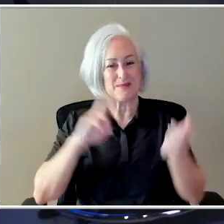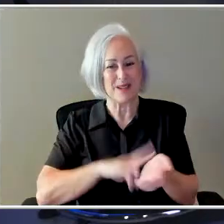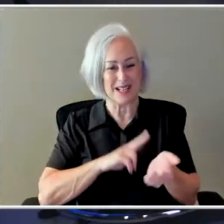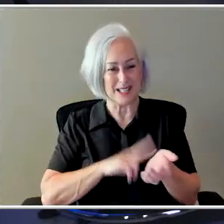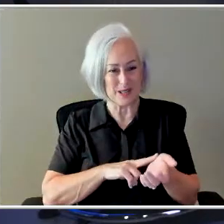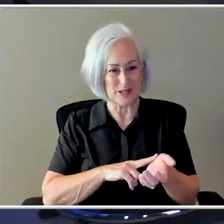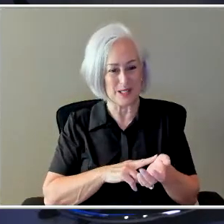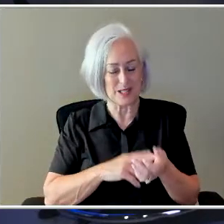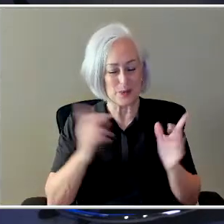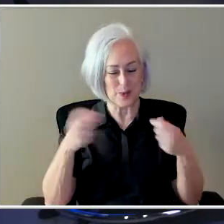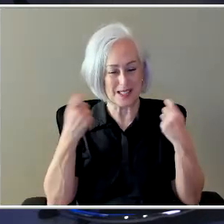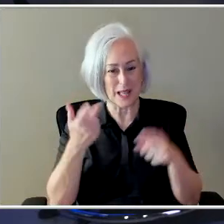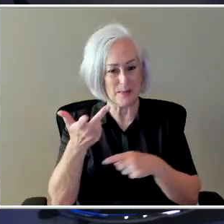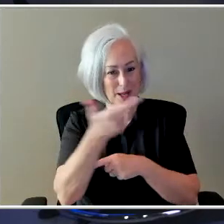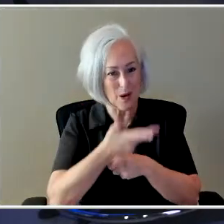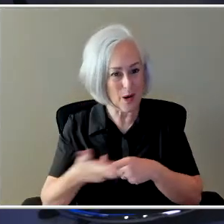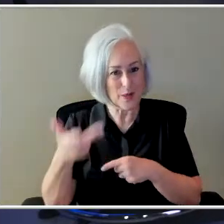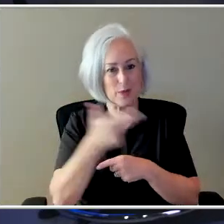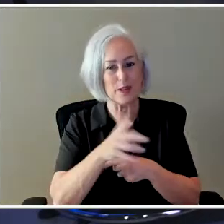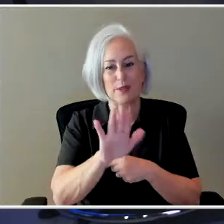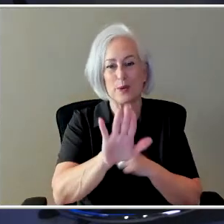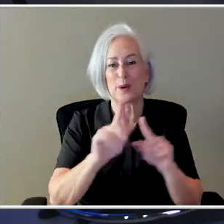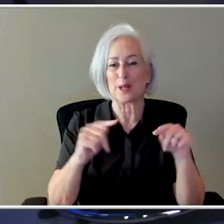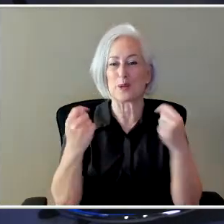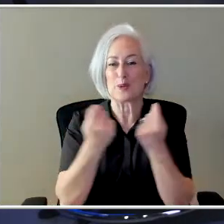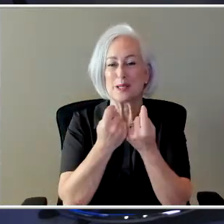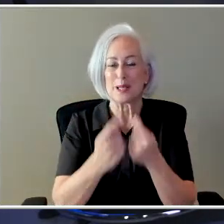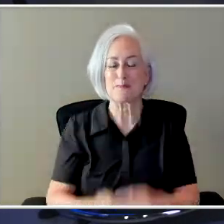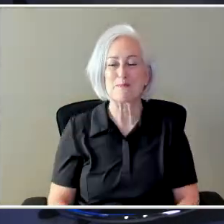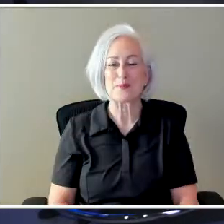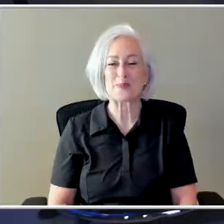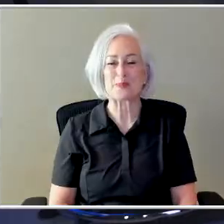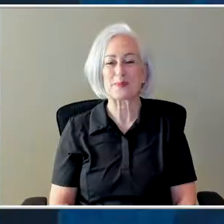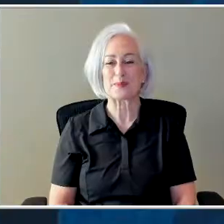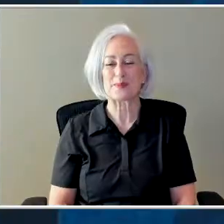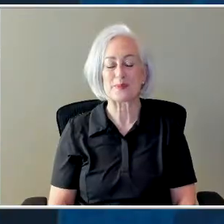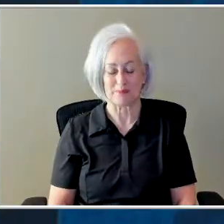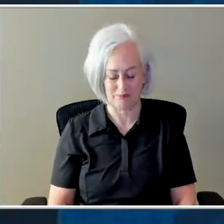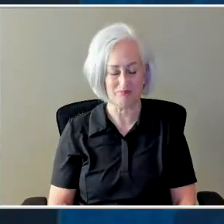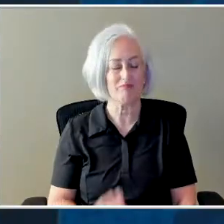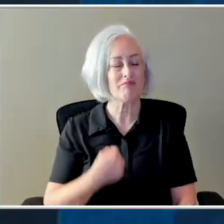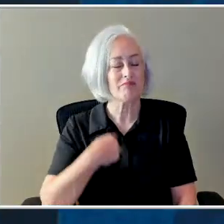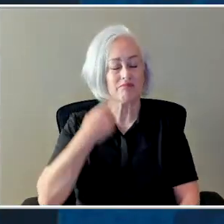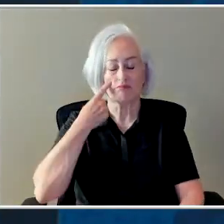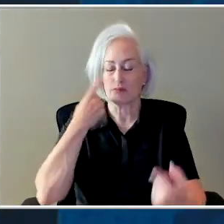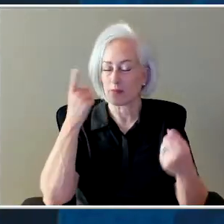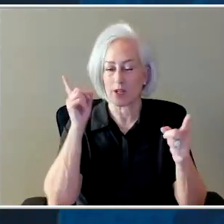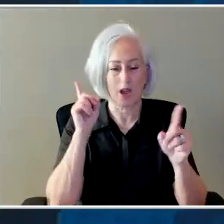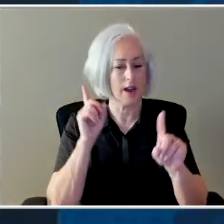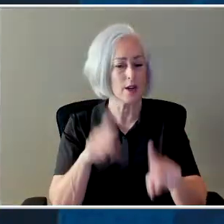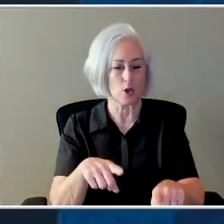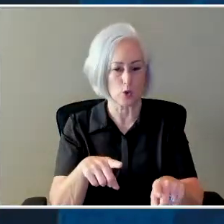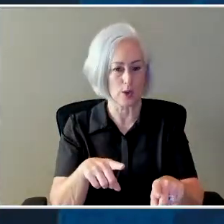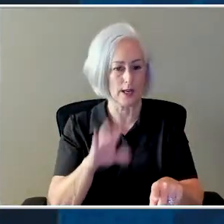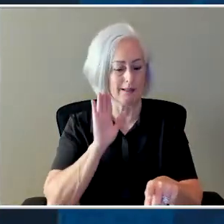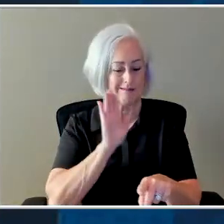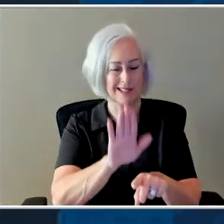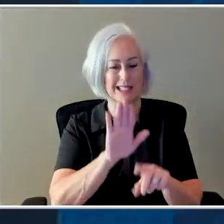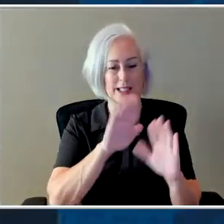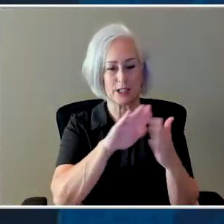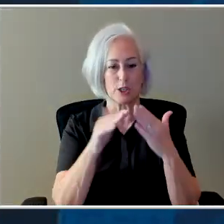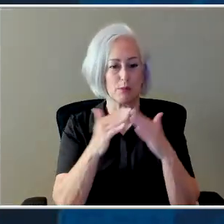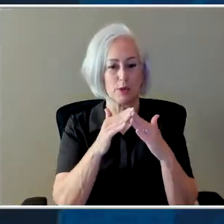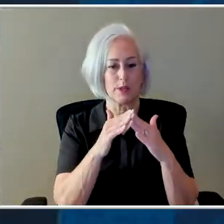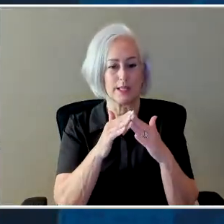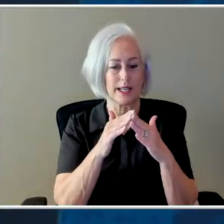all of your teams. Abby, what's the big takeaway from this story? I mean, I definitely agree that, you know, his community was probably the biggest thing to help